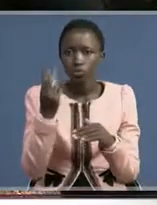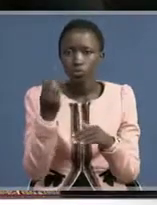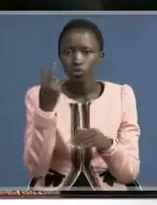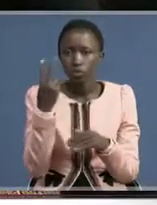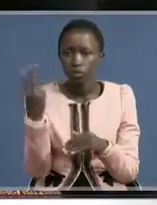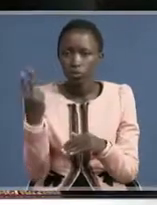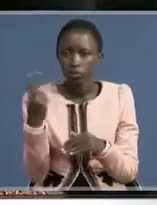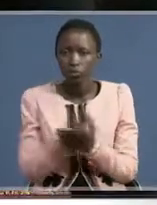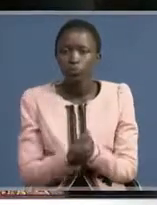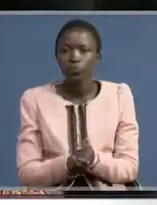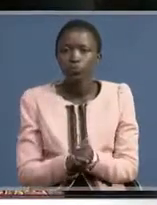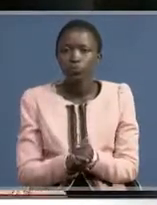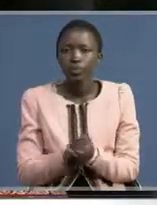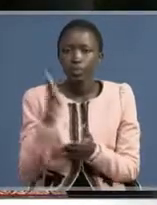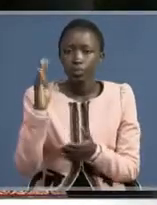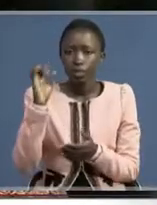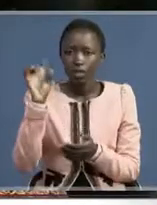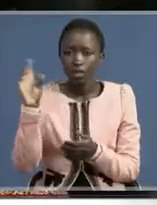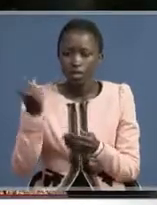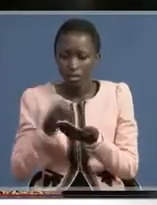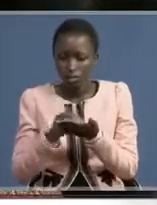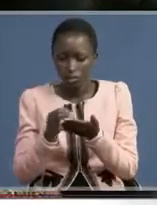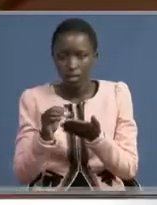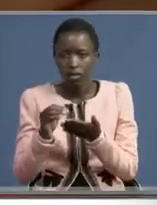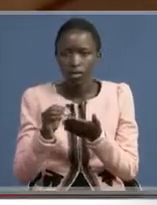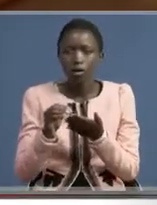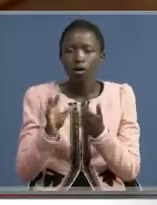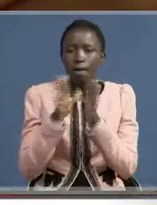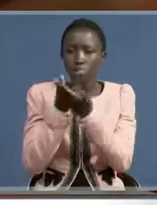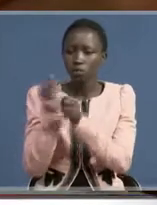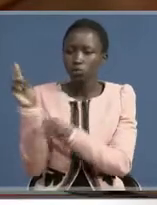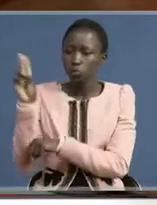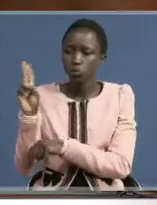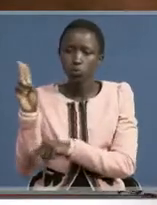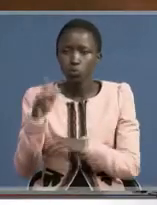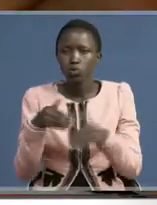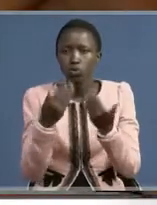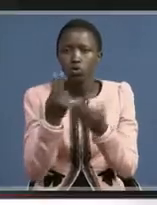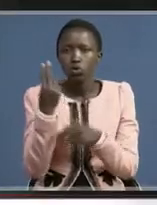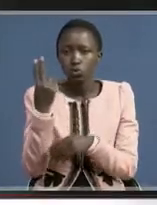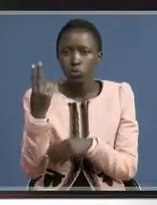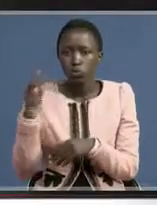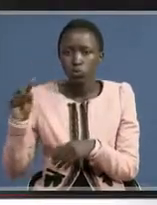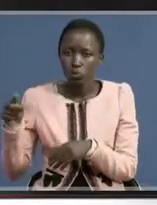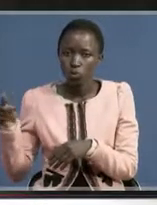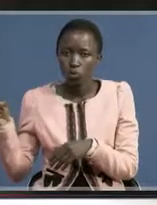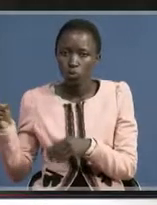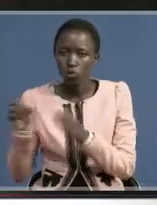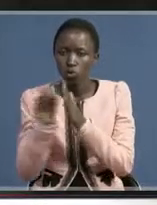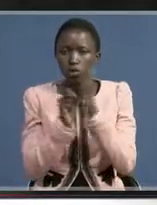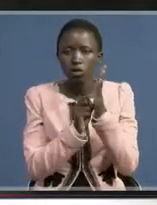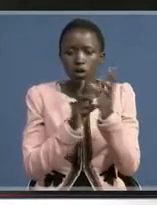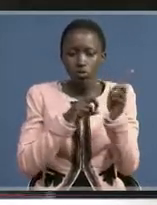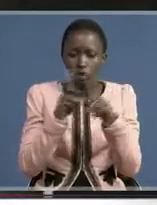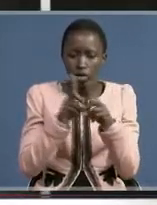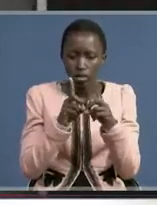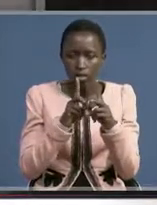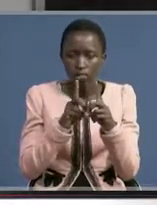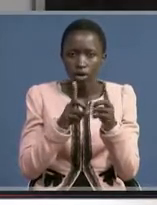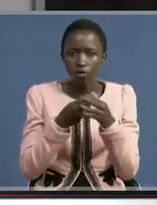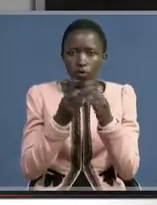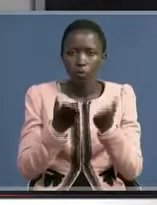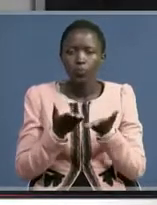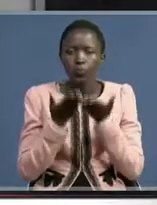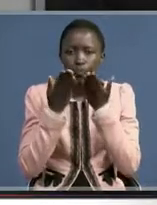2022. The bill signed by President Uhuru Kenyatta also allocates shillings 2 billion to the State Department of Tourism for